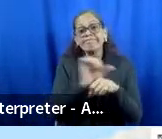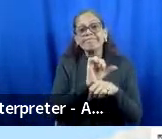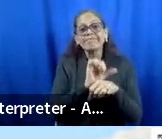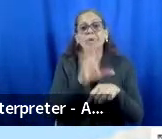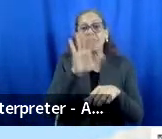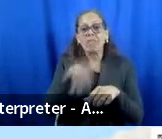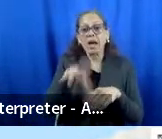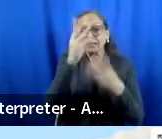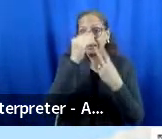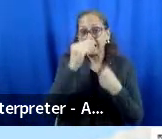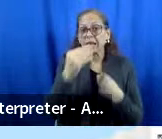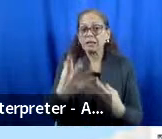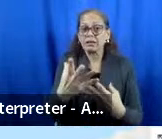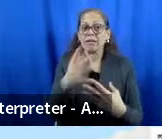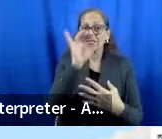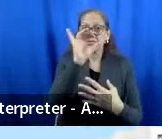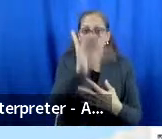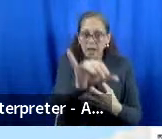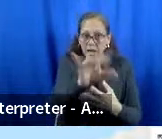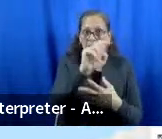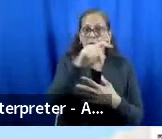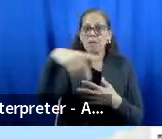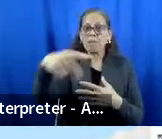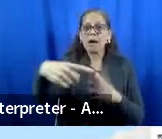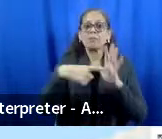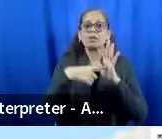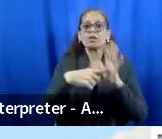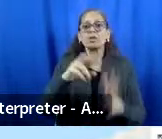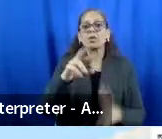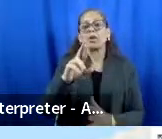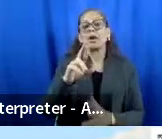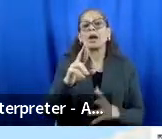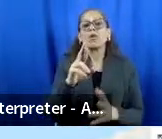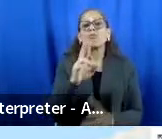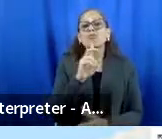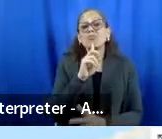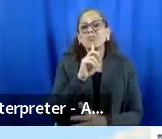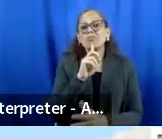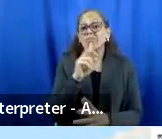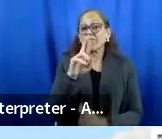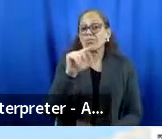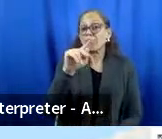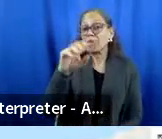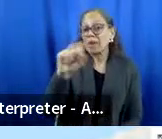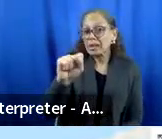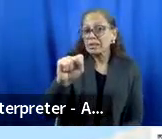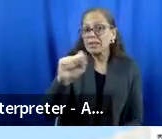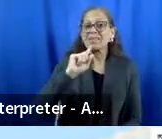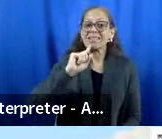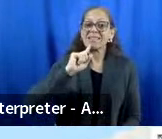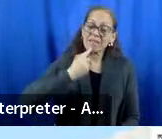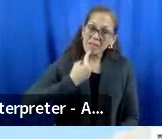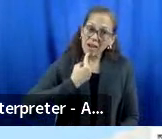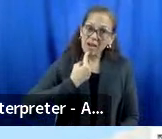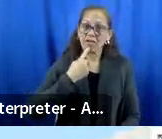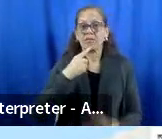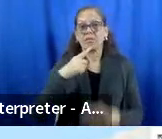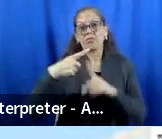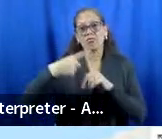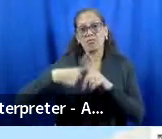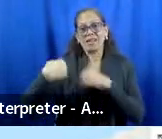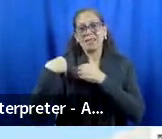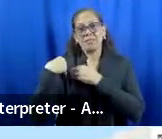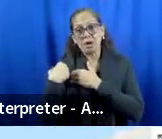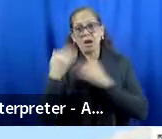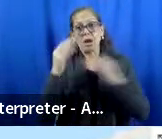with, this particular map is showing rates of severe rent burden compared to the citywide average.